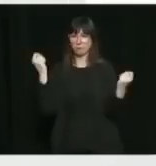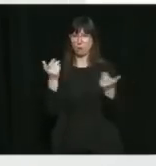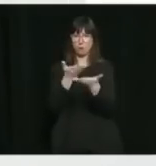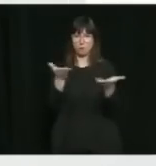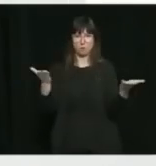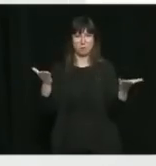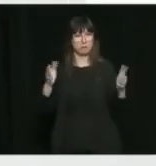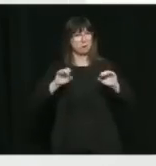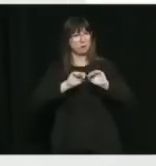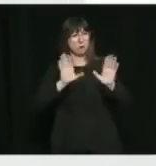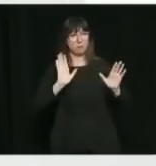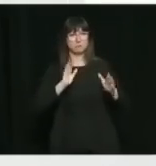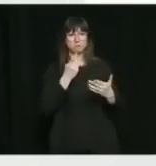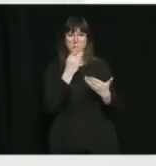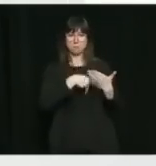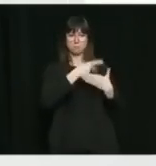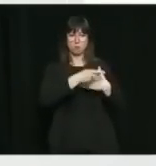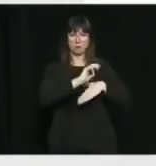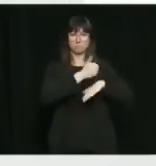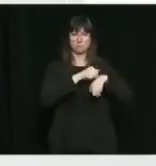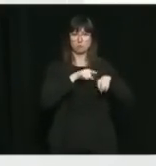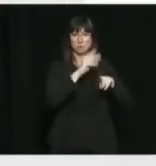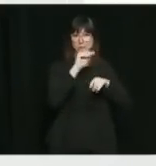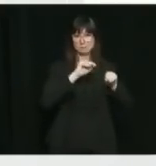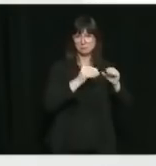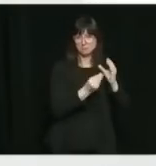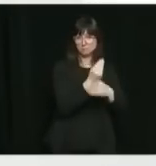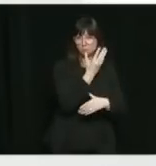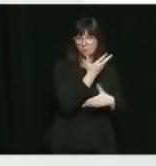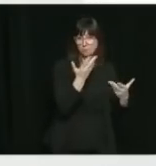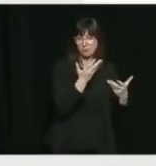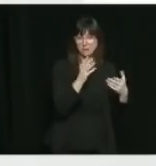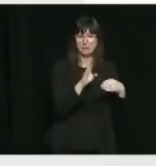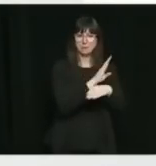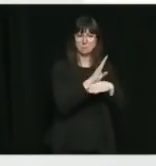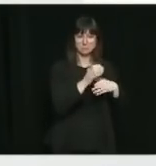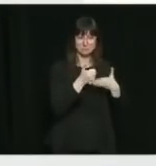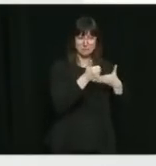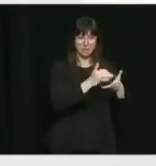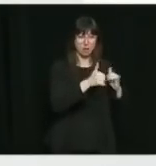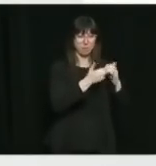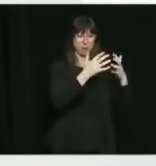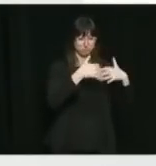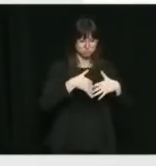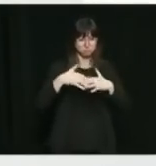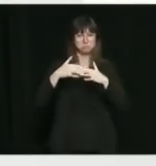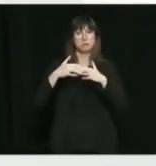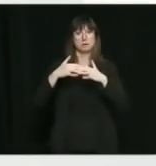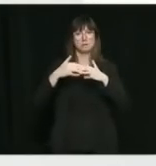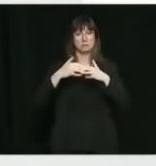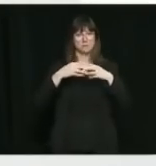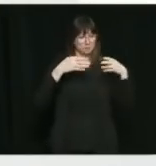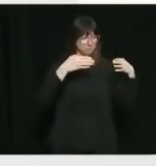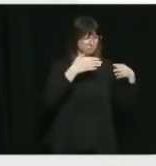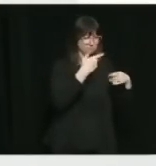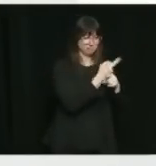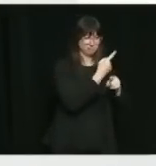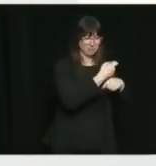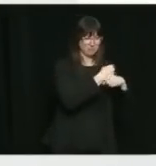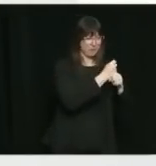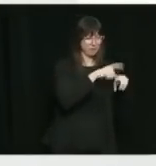further than the program he worked on this spring to help businesses retool to make life-saving personal protective